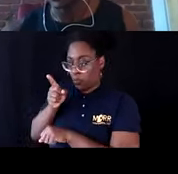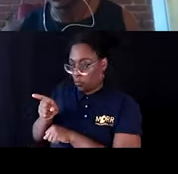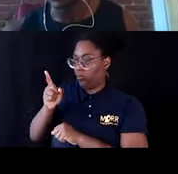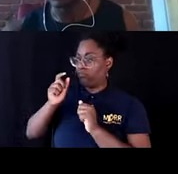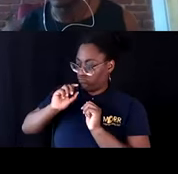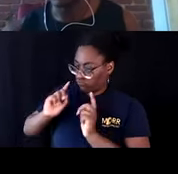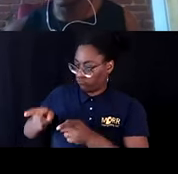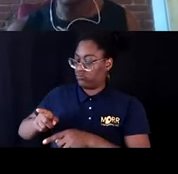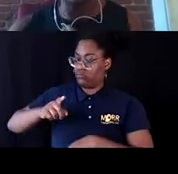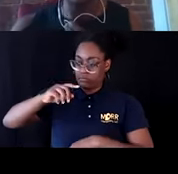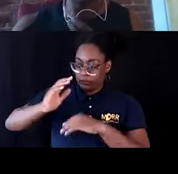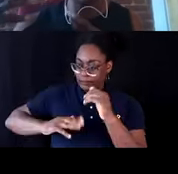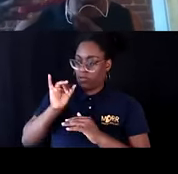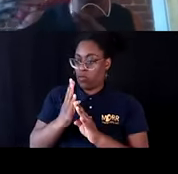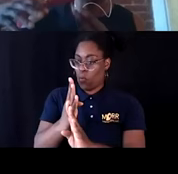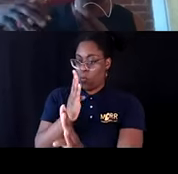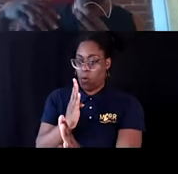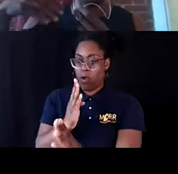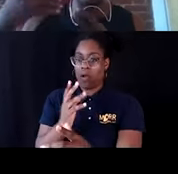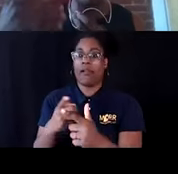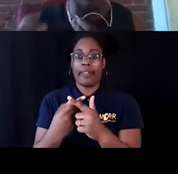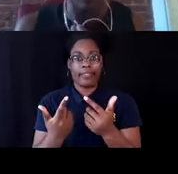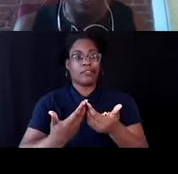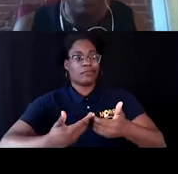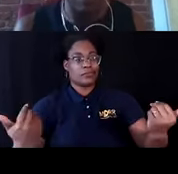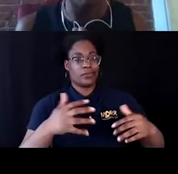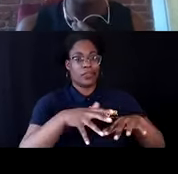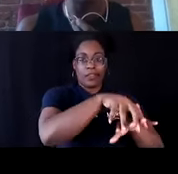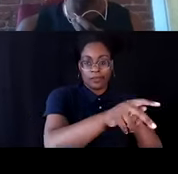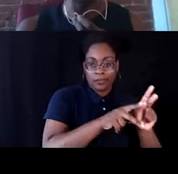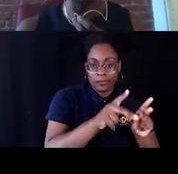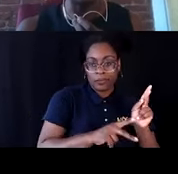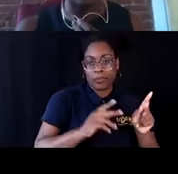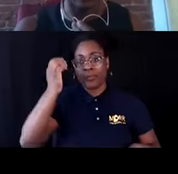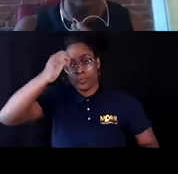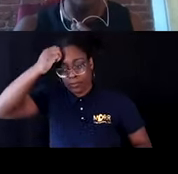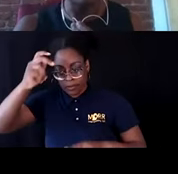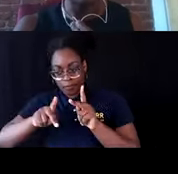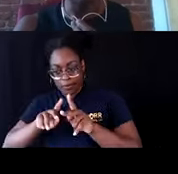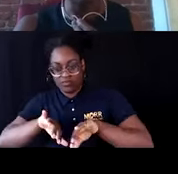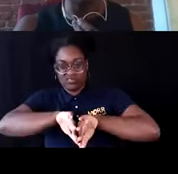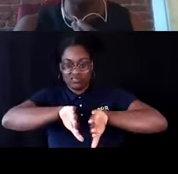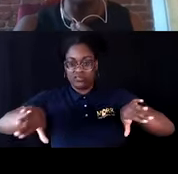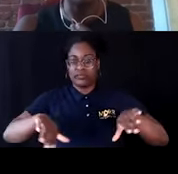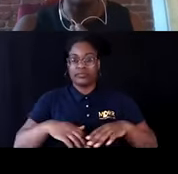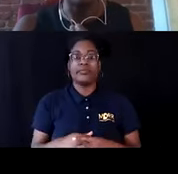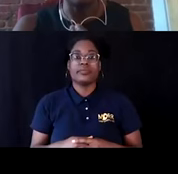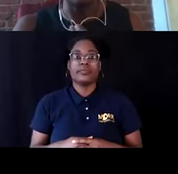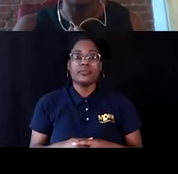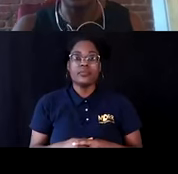basically an area where European settlers come into indigenous land. They